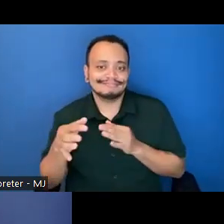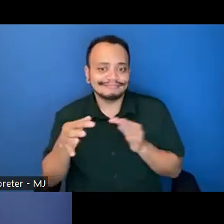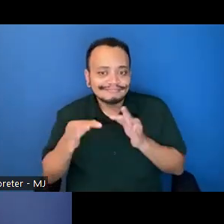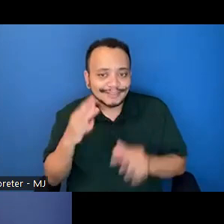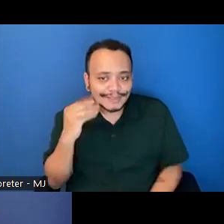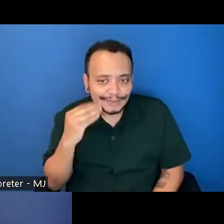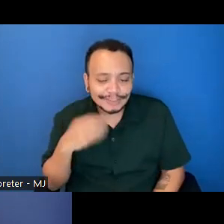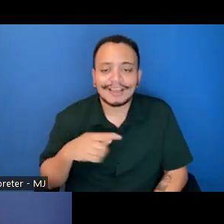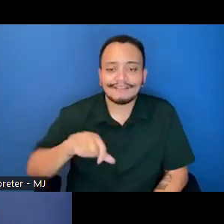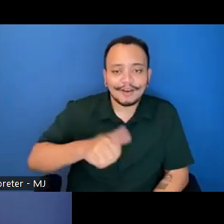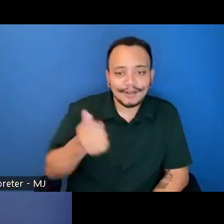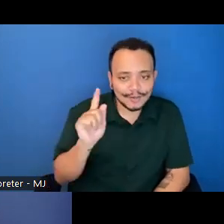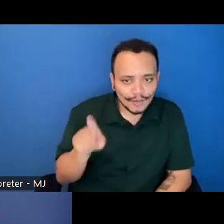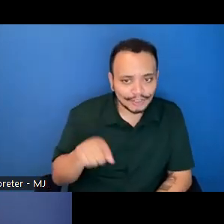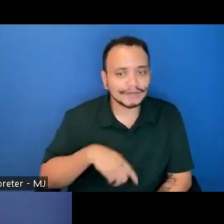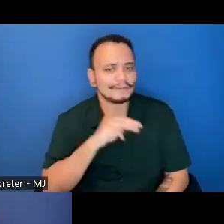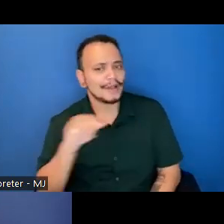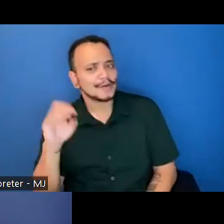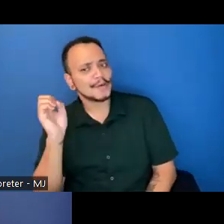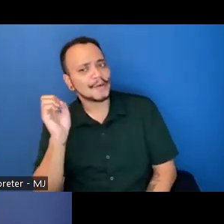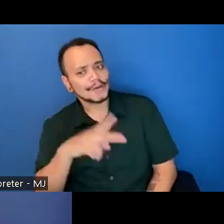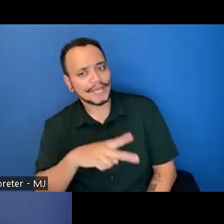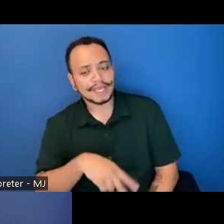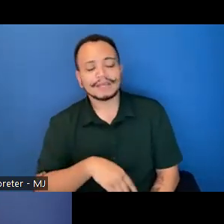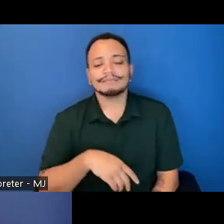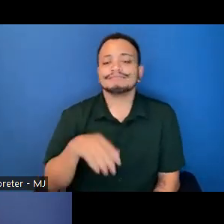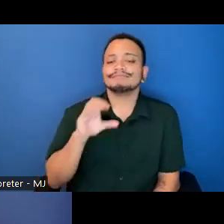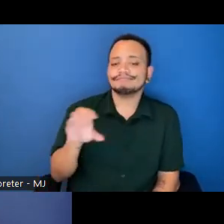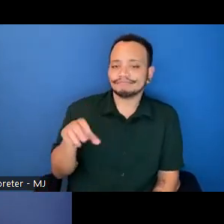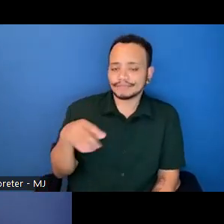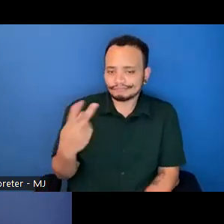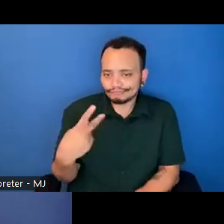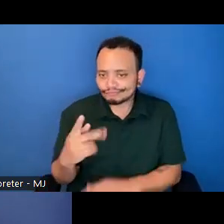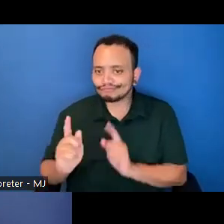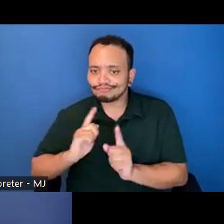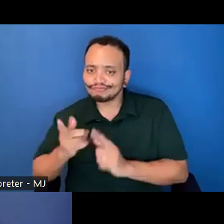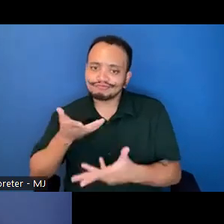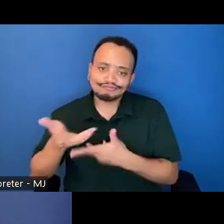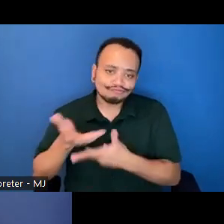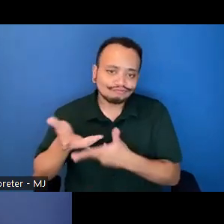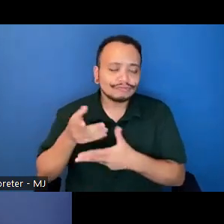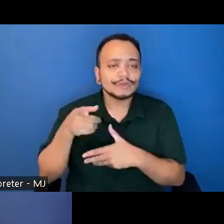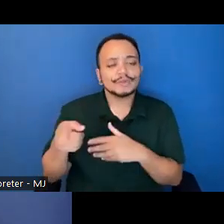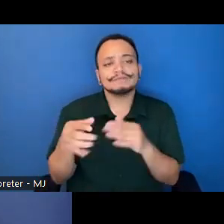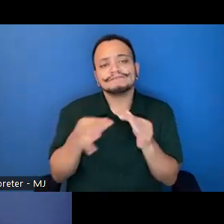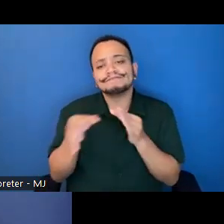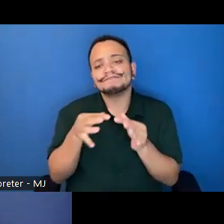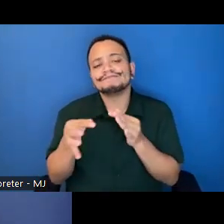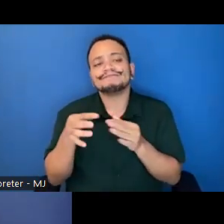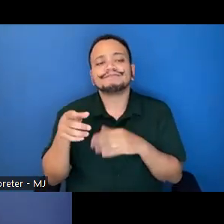you. Okay. Um, I know through our conversation you shared about